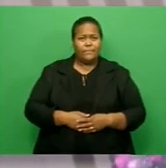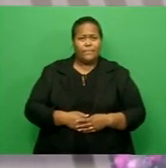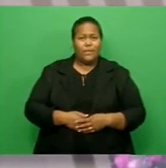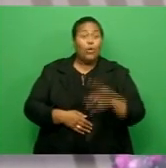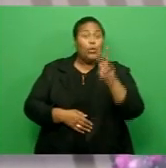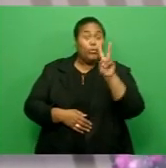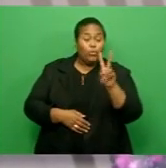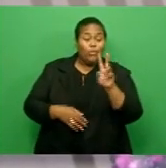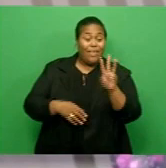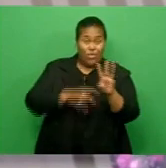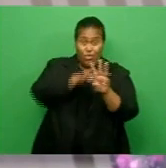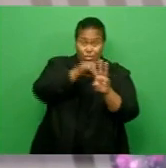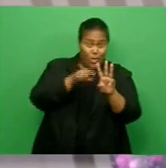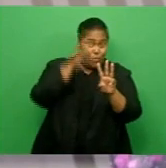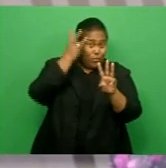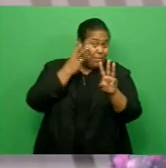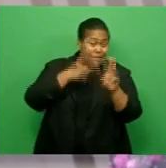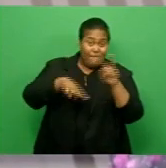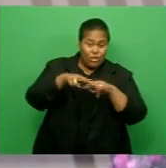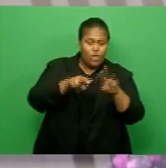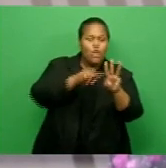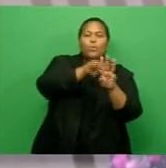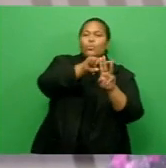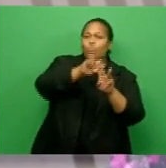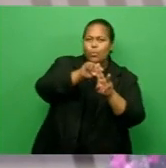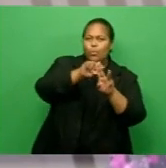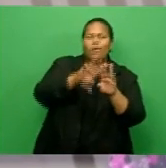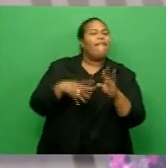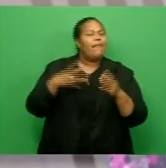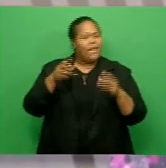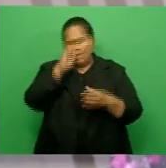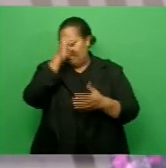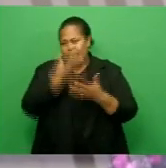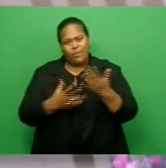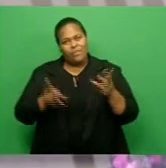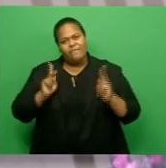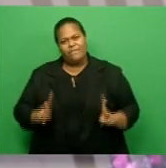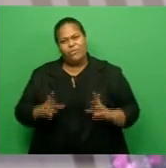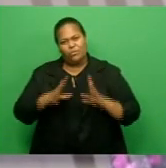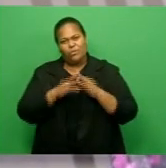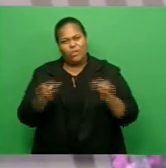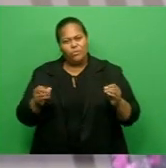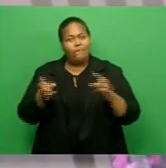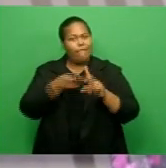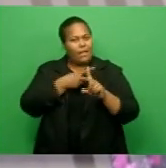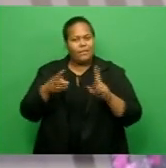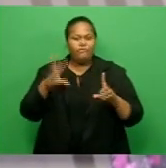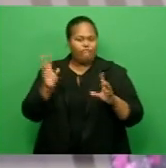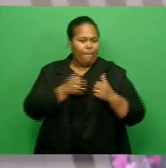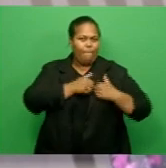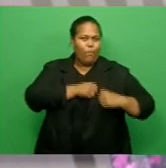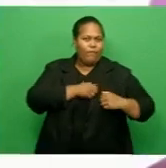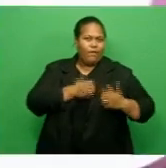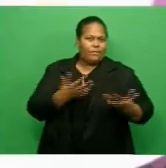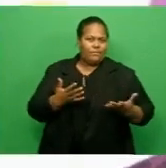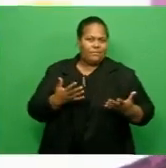Fiji have experienced physical or sexual violence from a male intimate partner in their